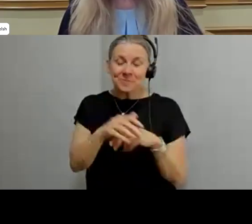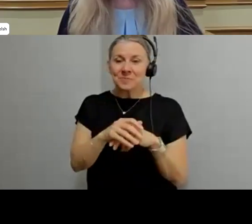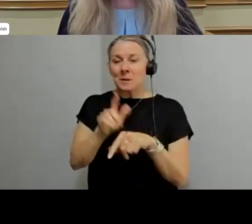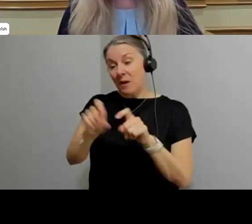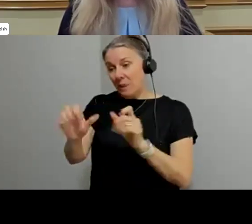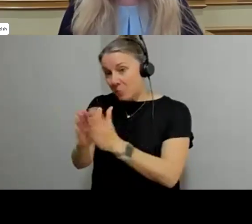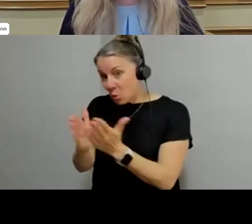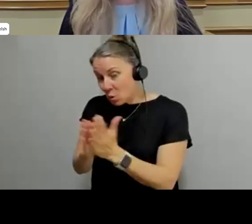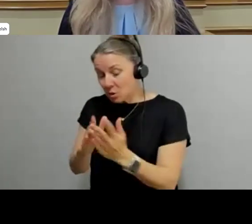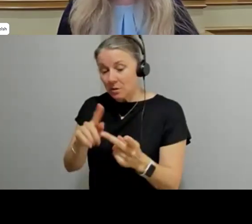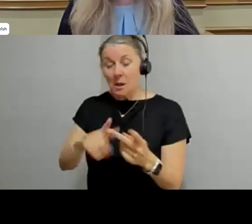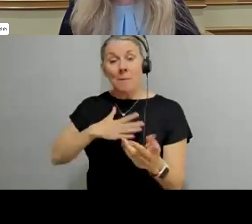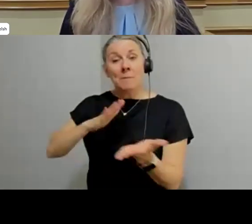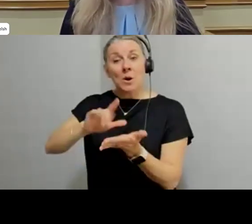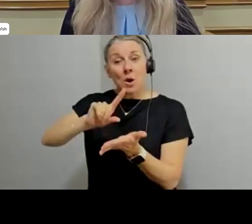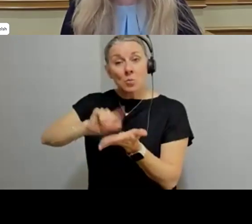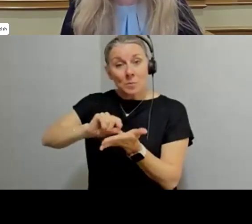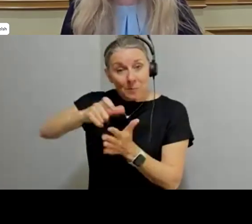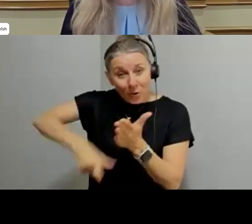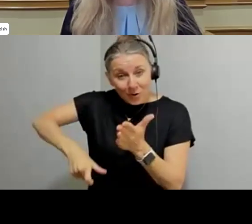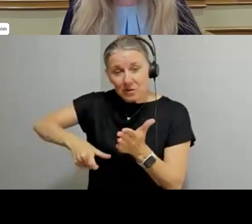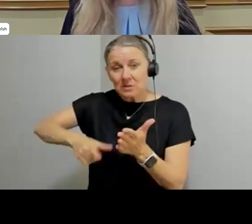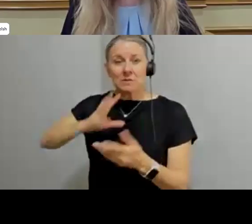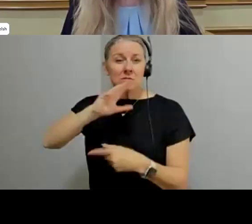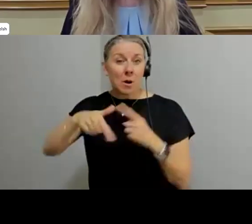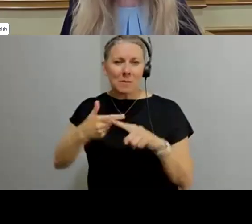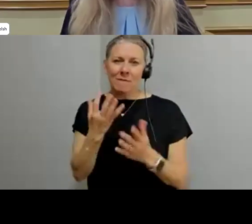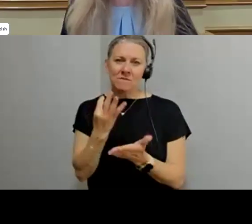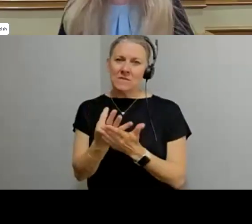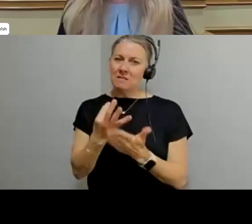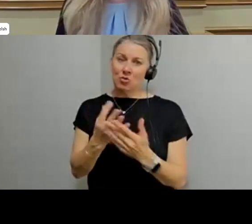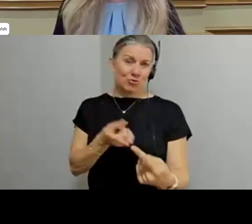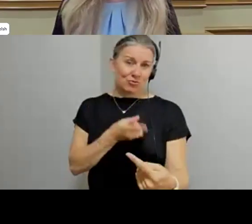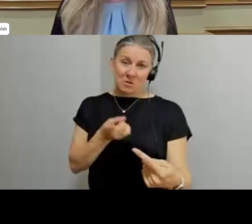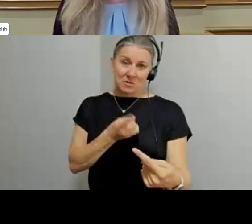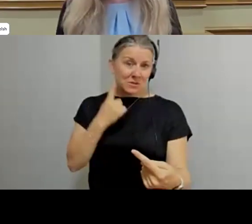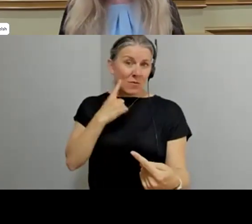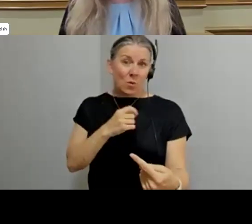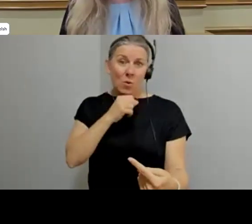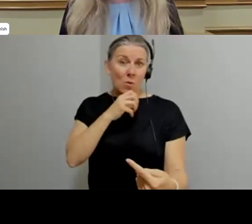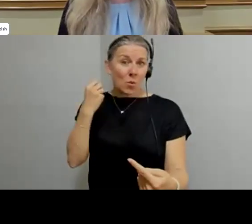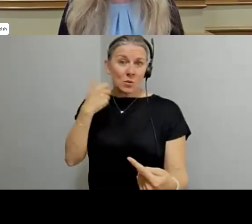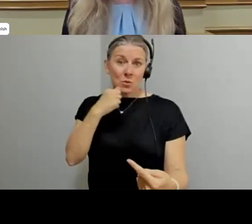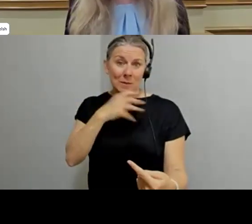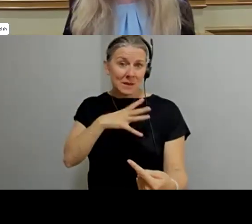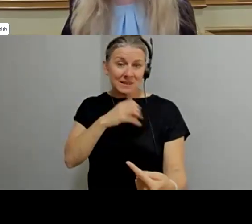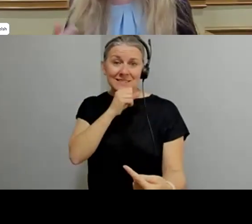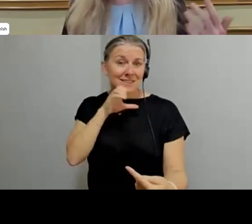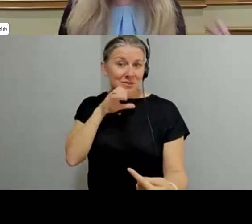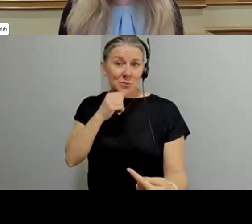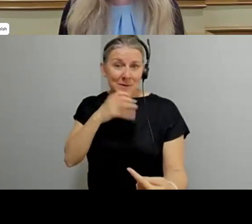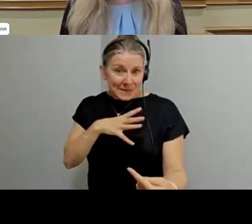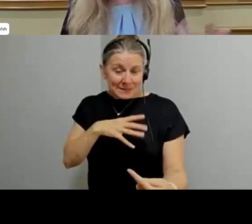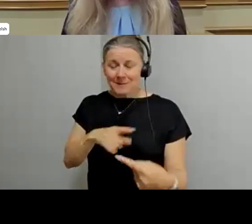articles at the Star explore the incredible financial struggles that we have. And, we think about aging and we think about, okay,